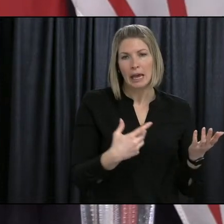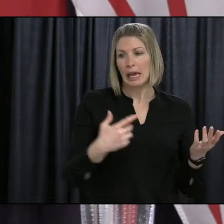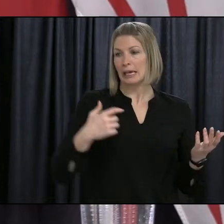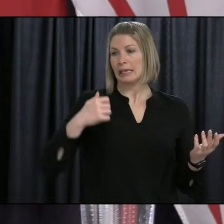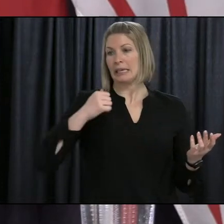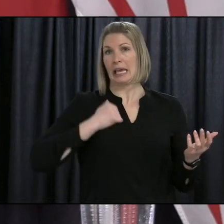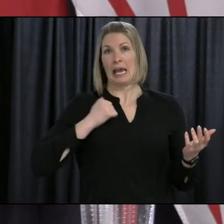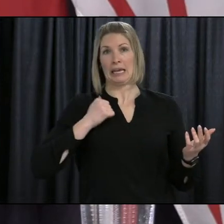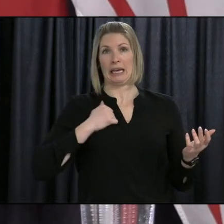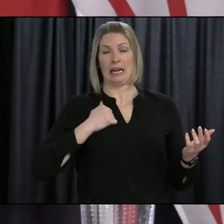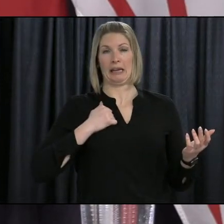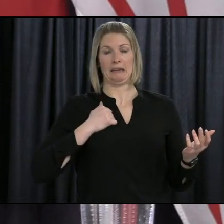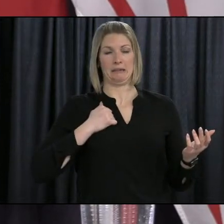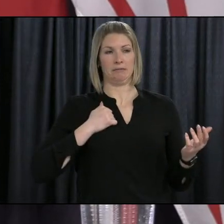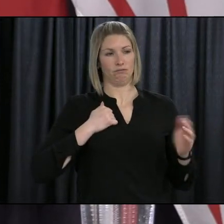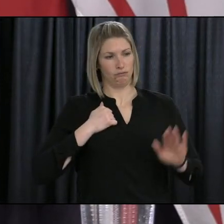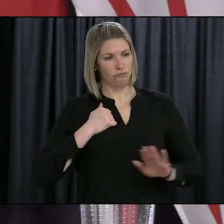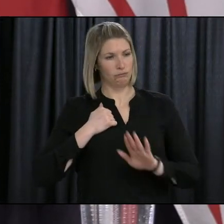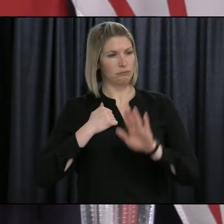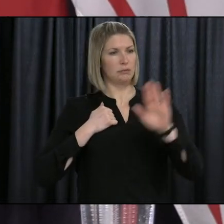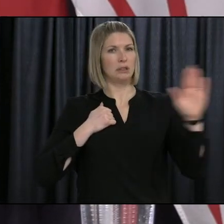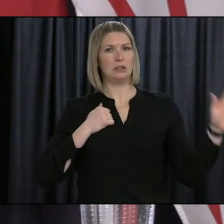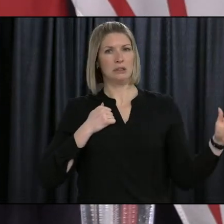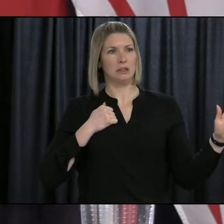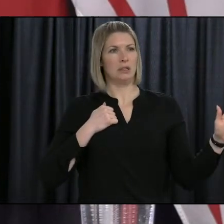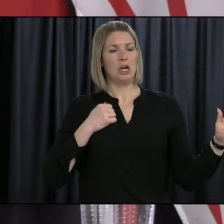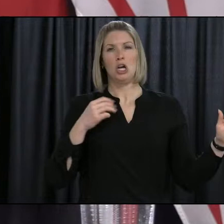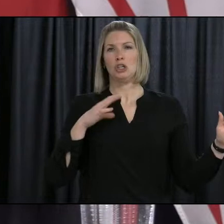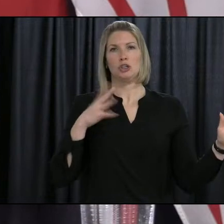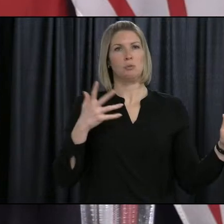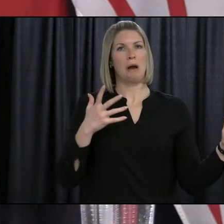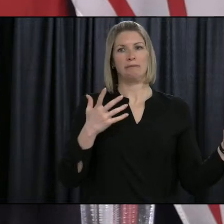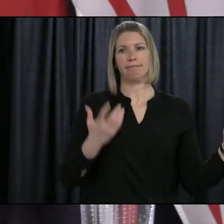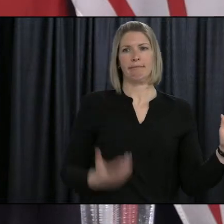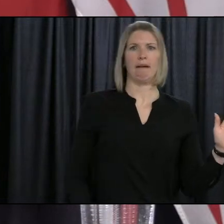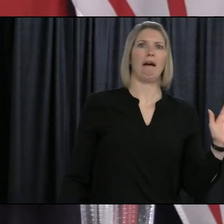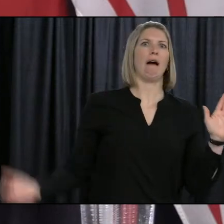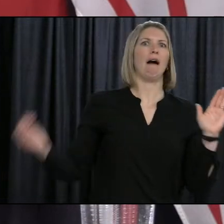country doesn't find itself in this situation again where